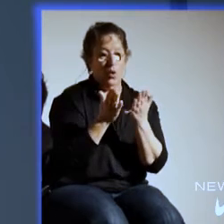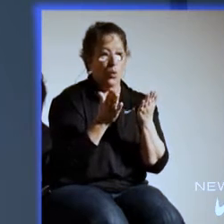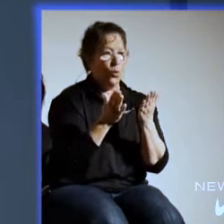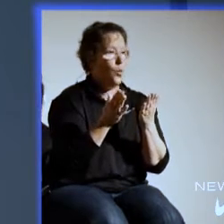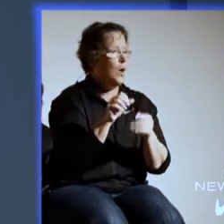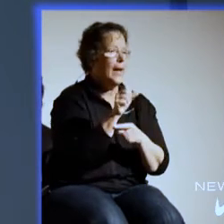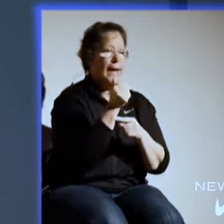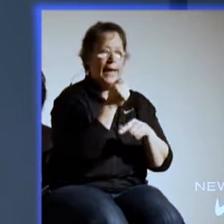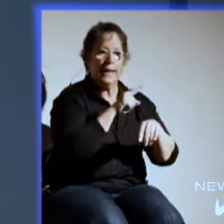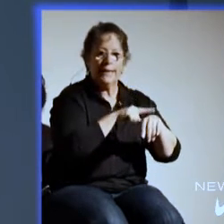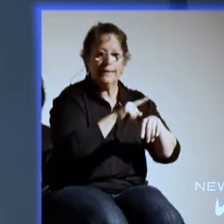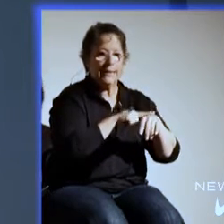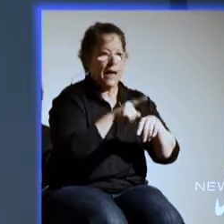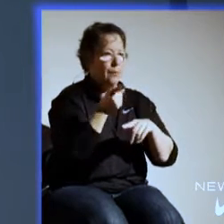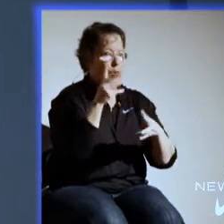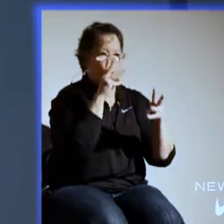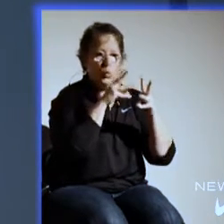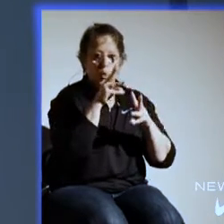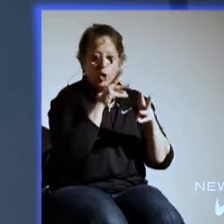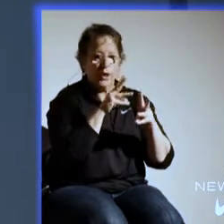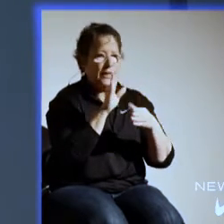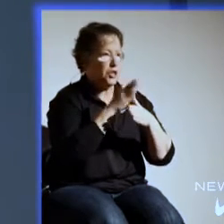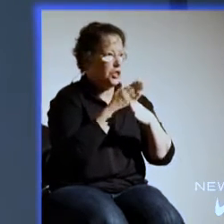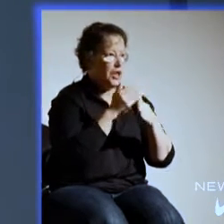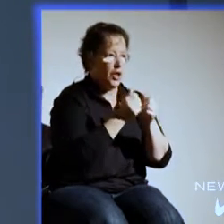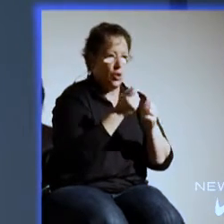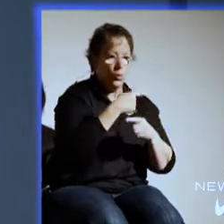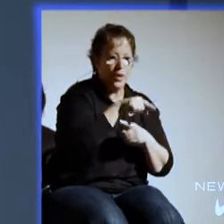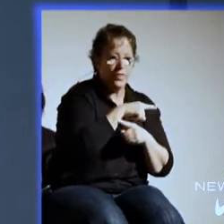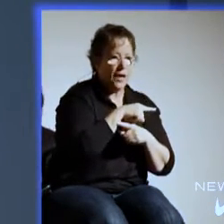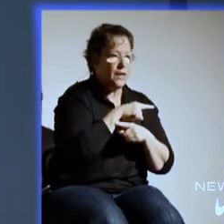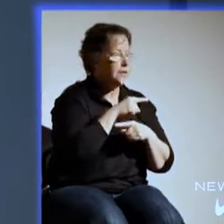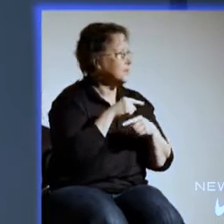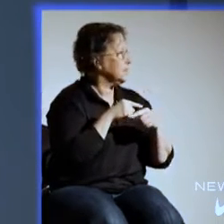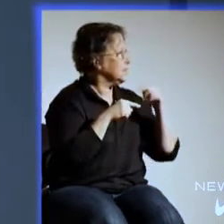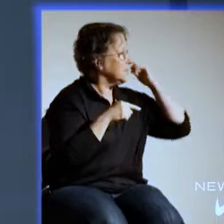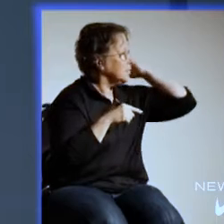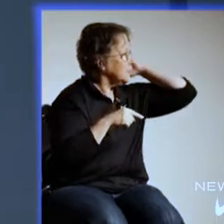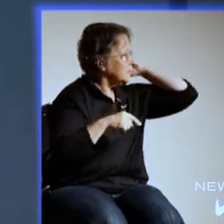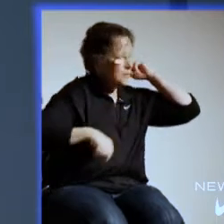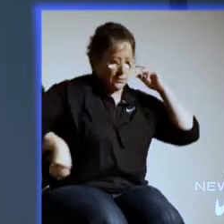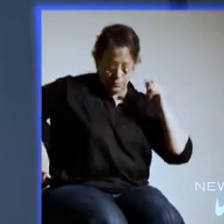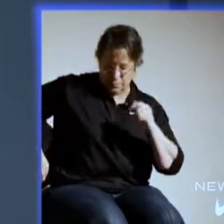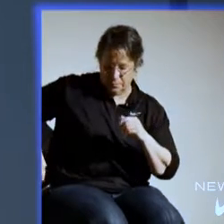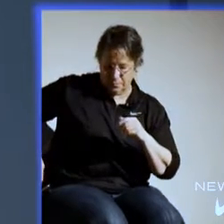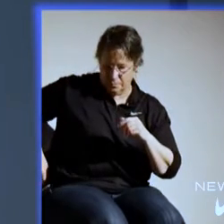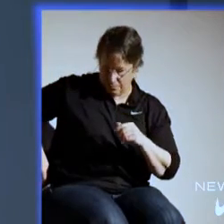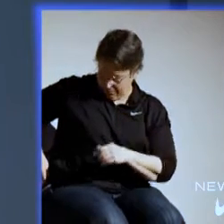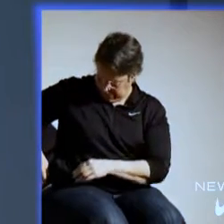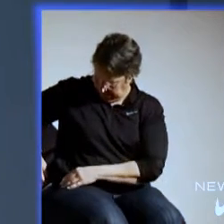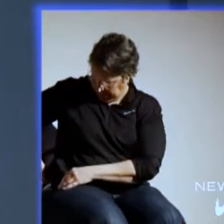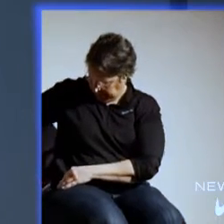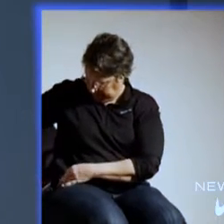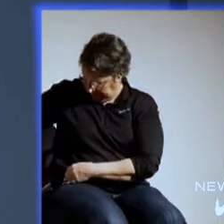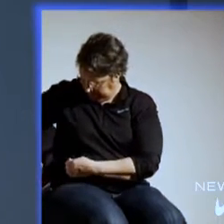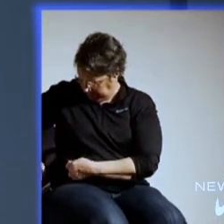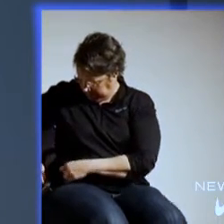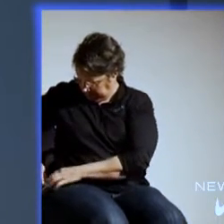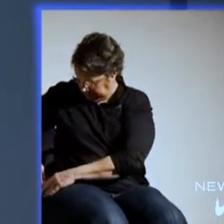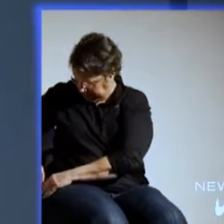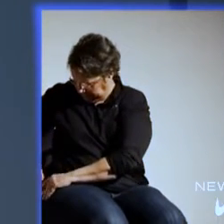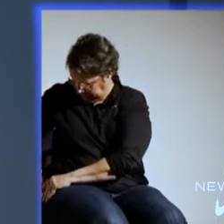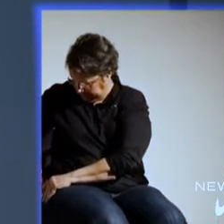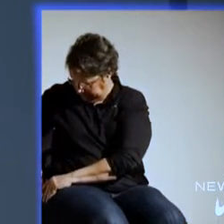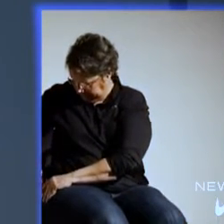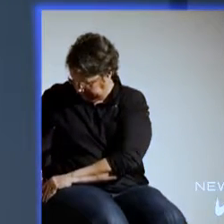sure you share them with us. Send us a message on Facebook or email us or something. We have a whole bunch of praying people here